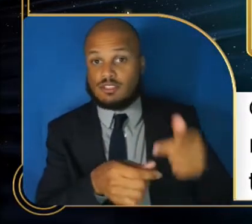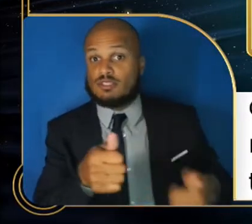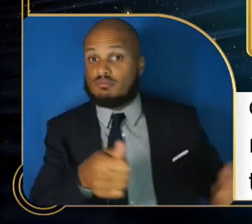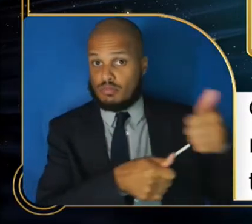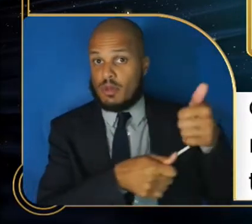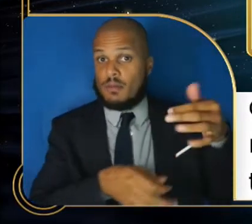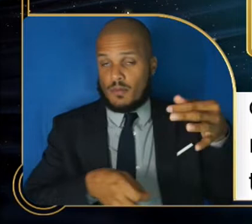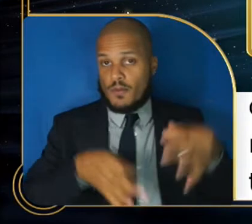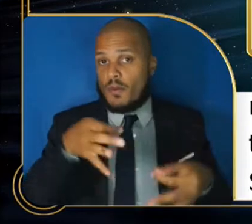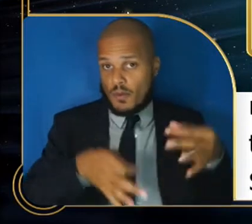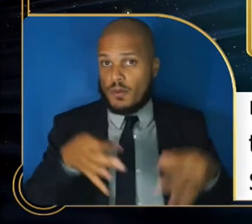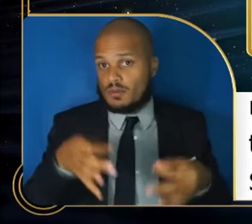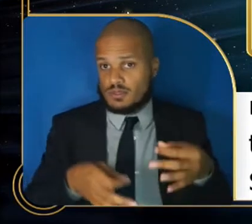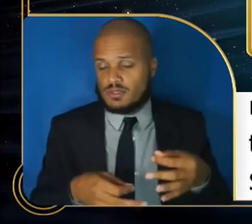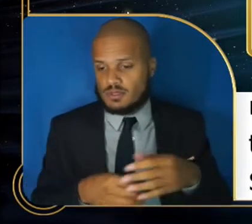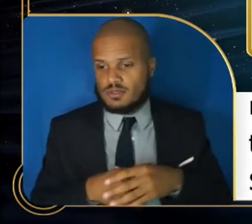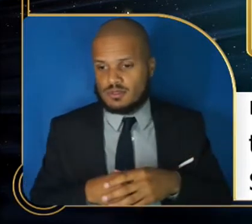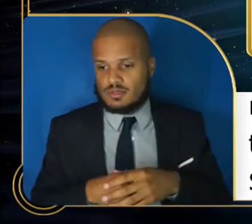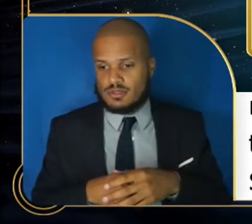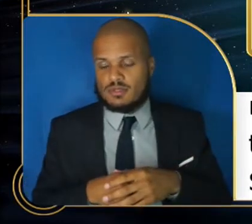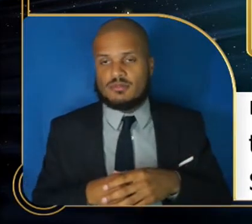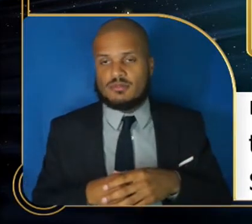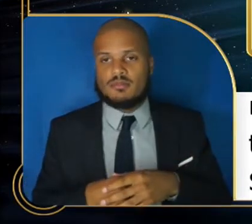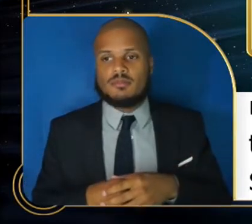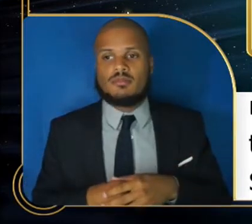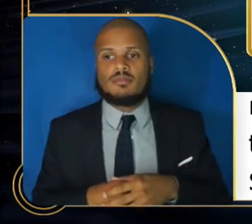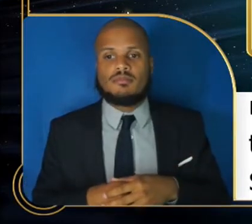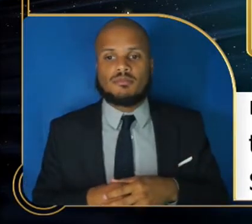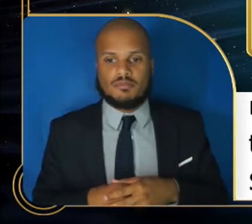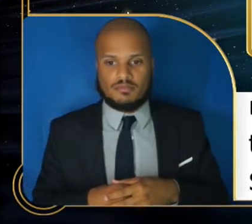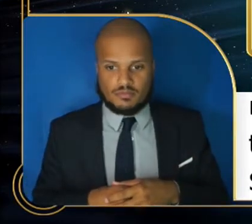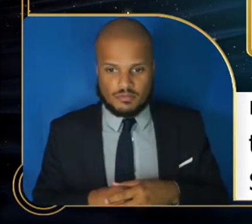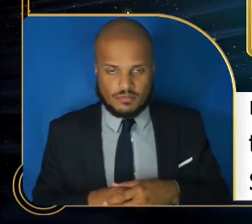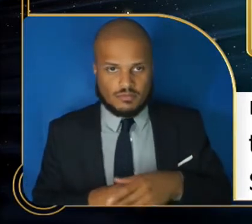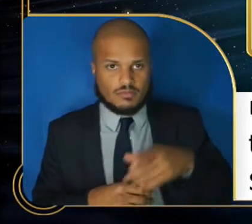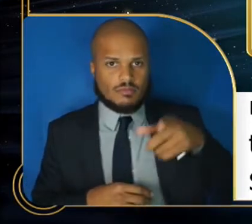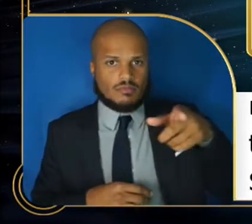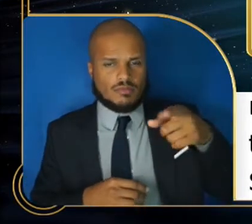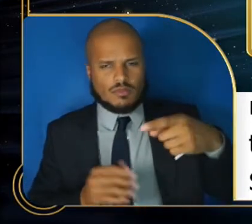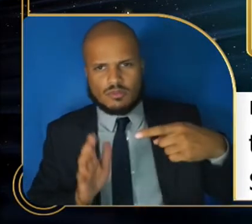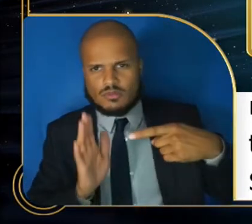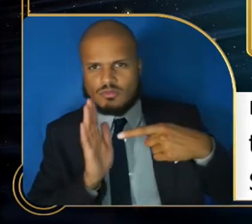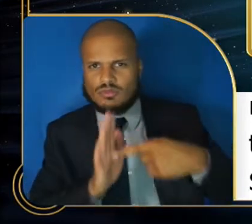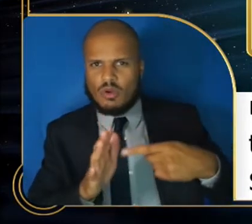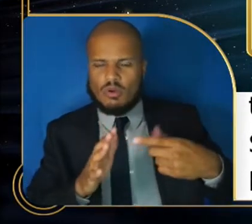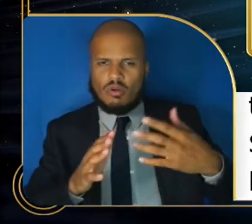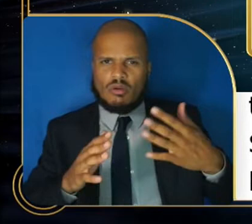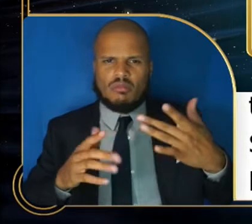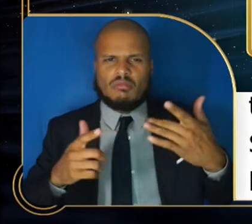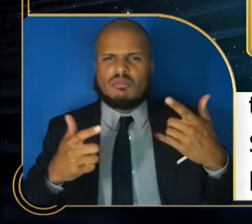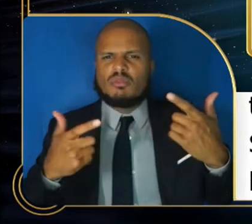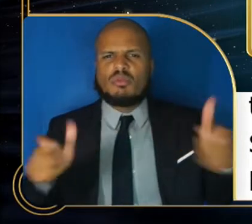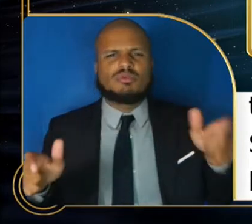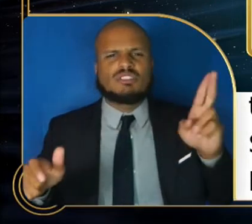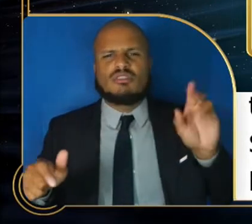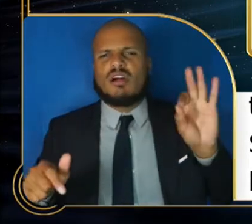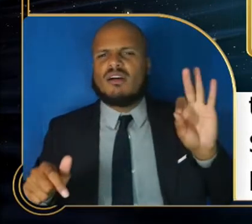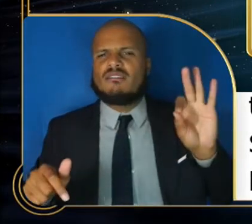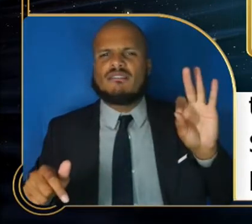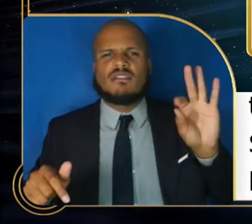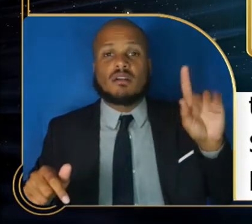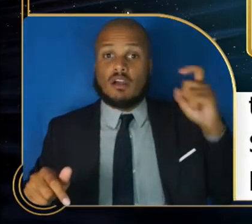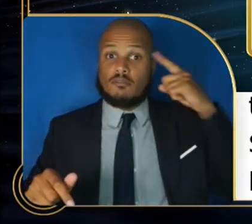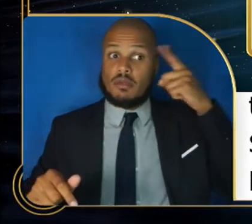brief that set out the massive history of governmental discrimination against people